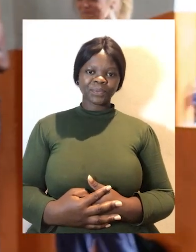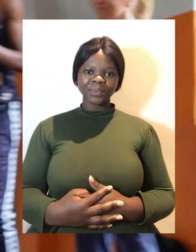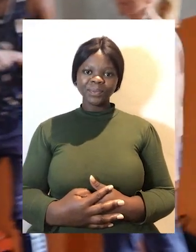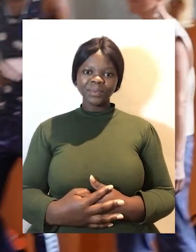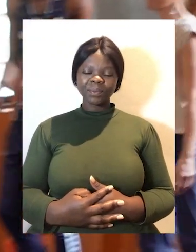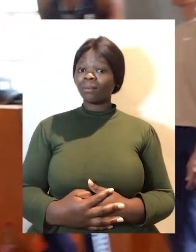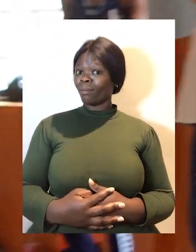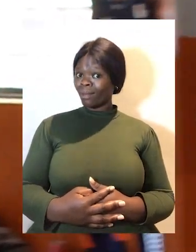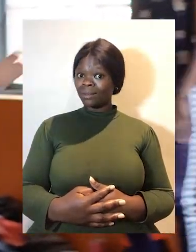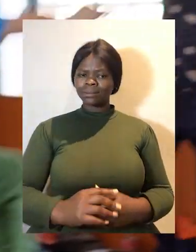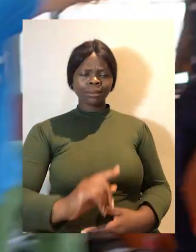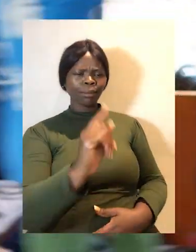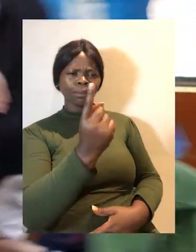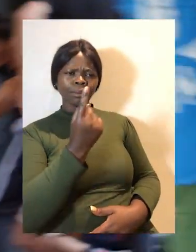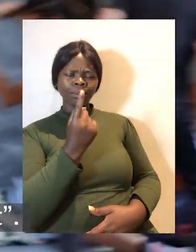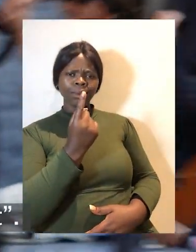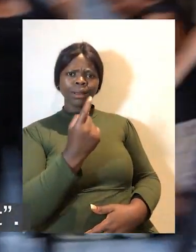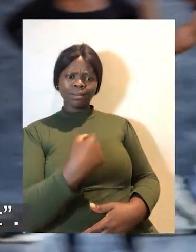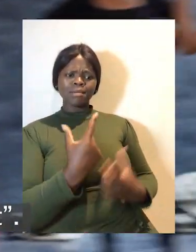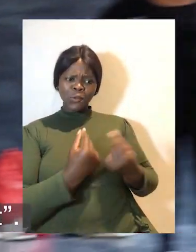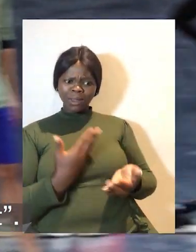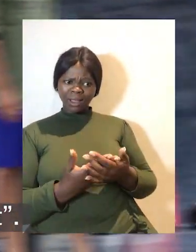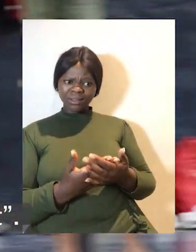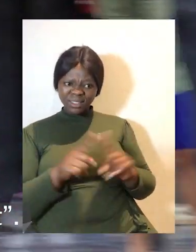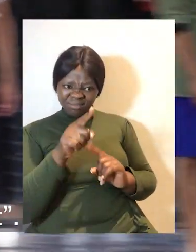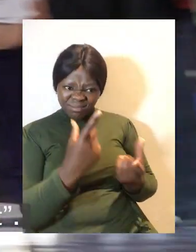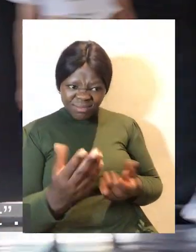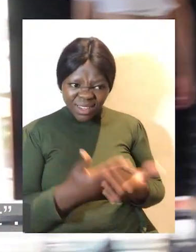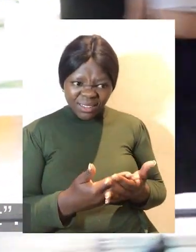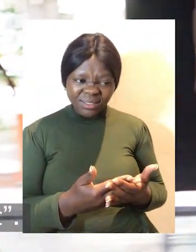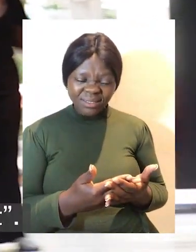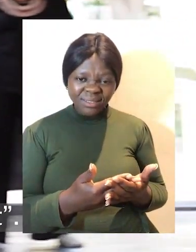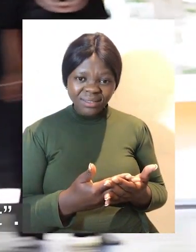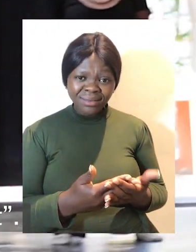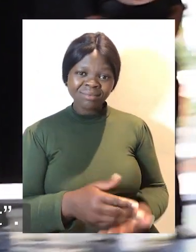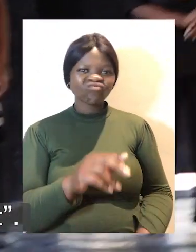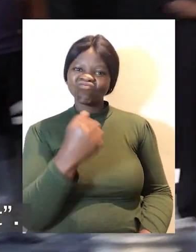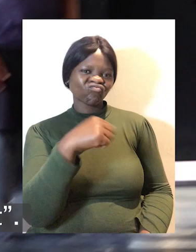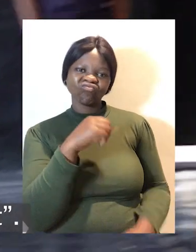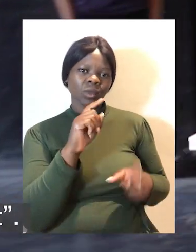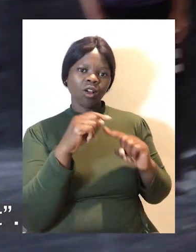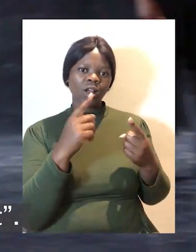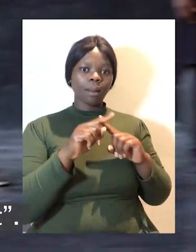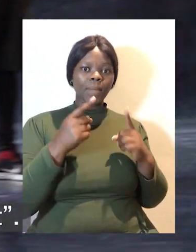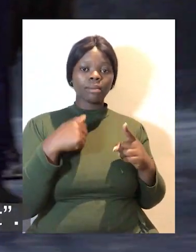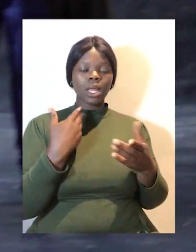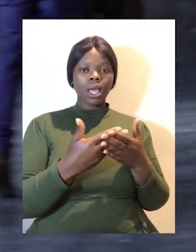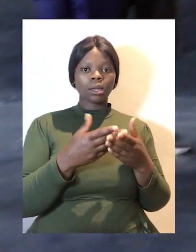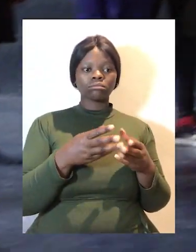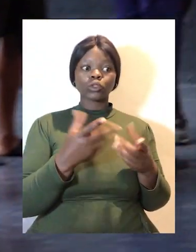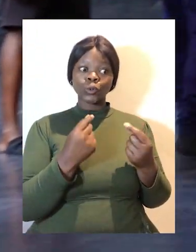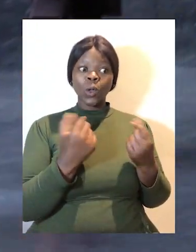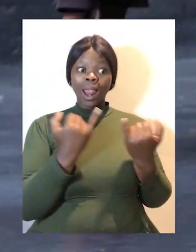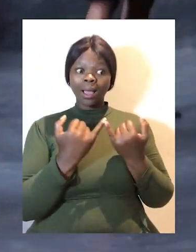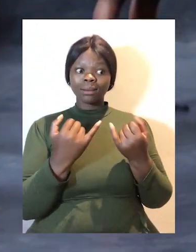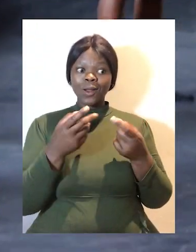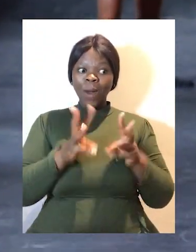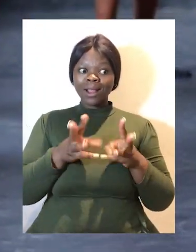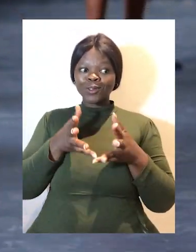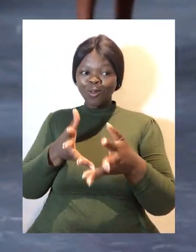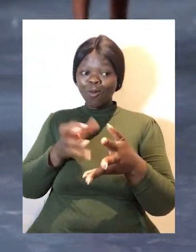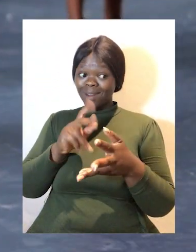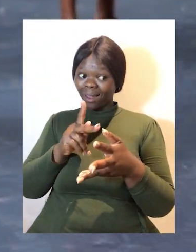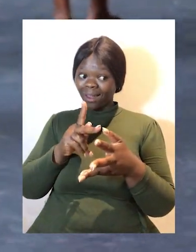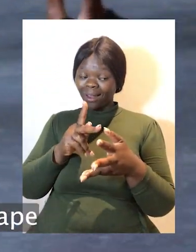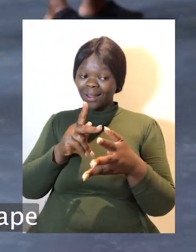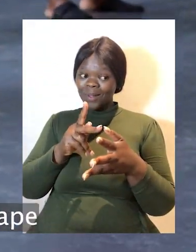first. Art first. And then comes, oh, I can do this, can you do that? No, I can't at all. Well, I can do it like